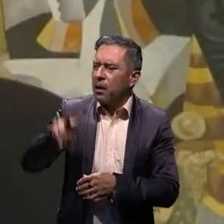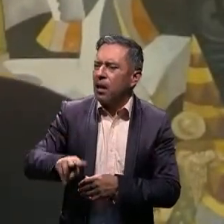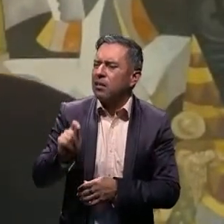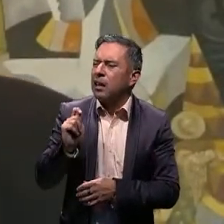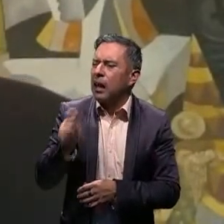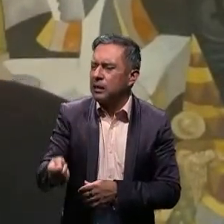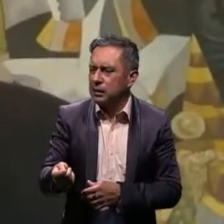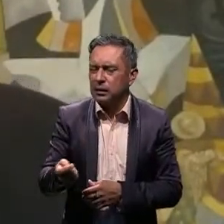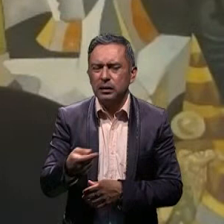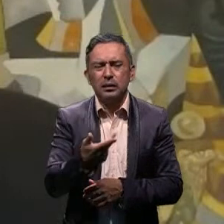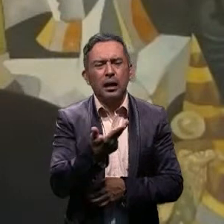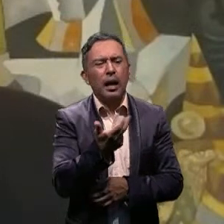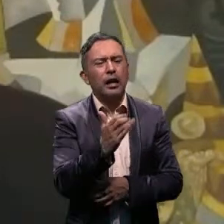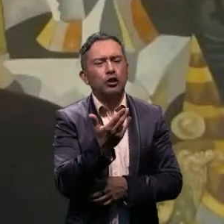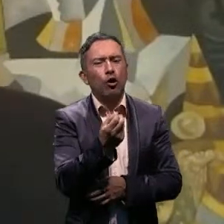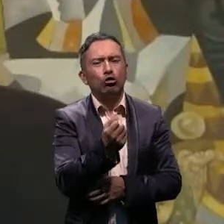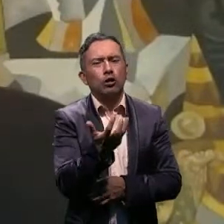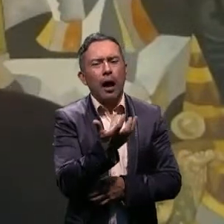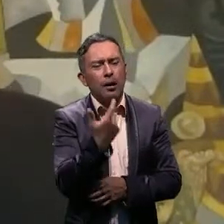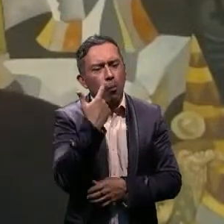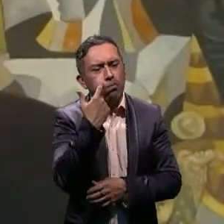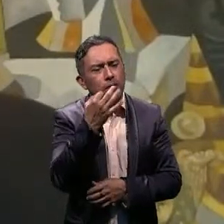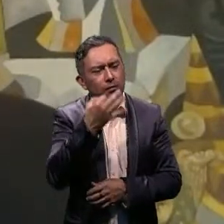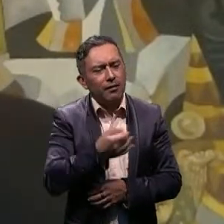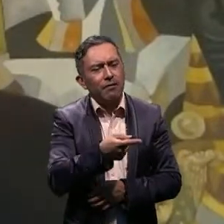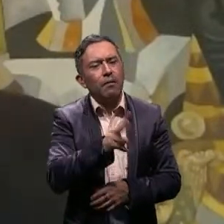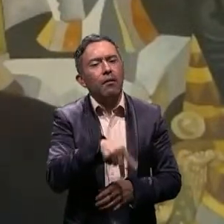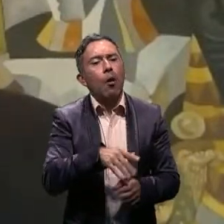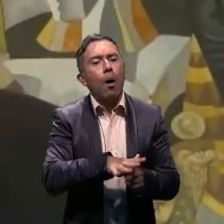are the facts. And I mean that